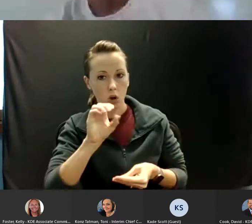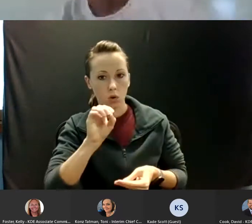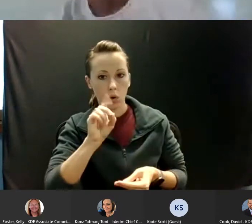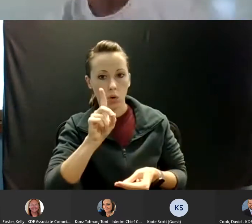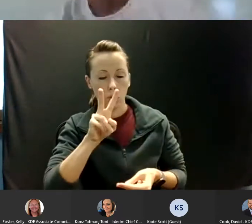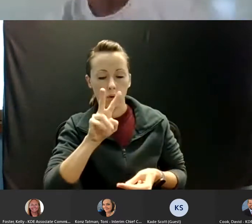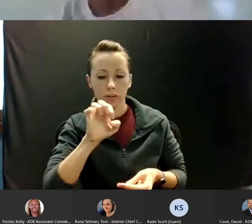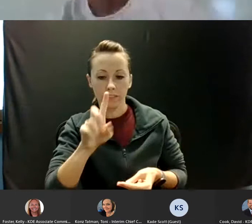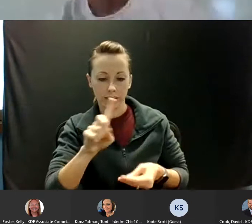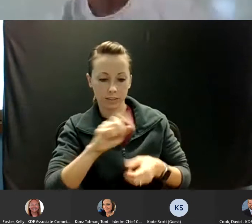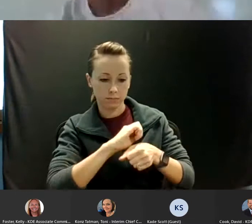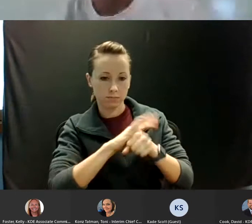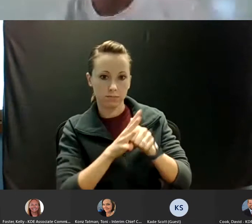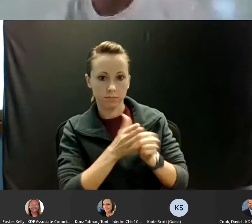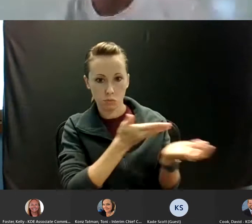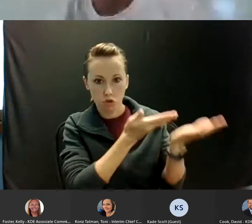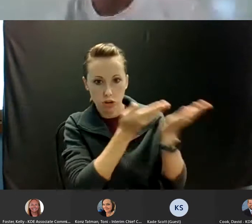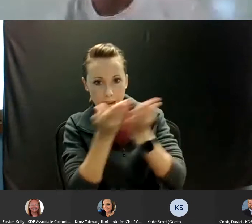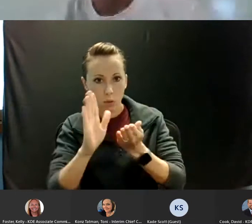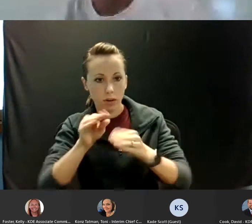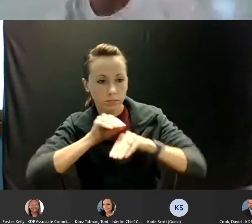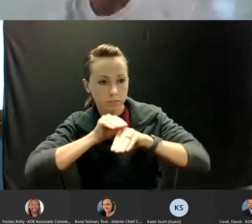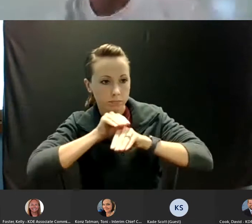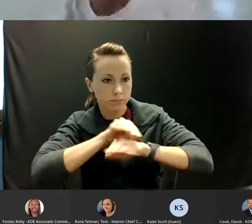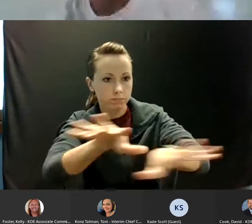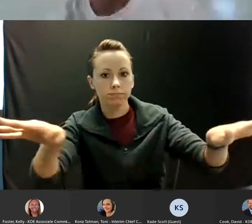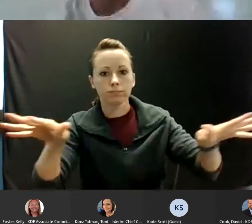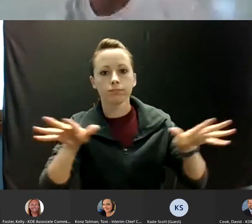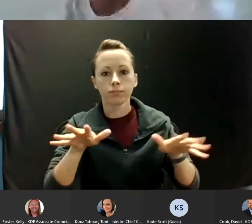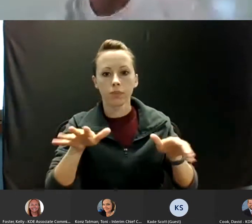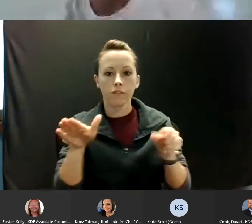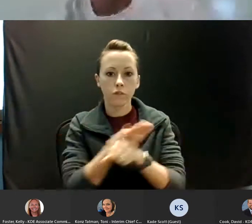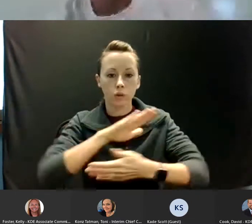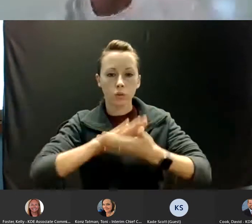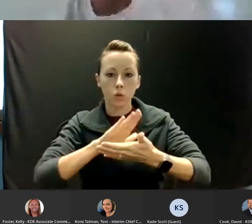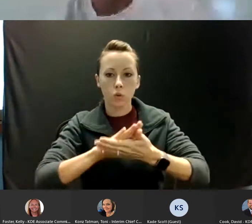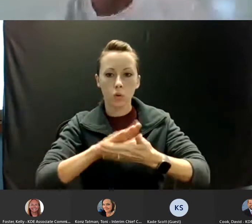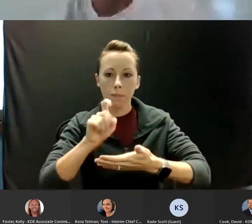other students with it and have to have the whole school shut down.